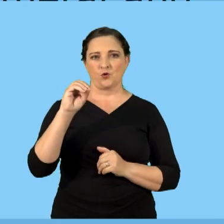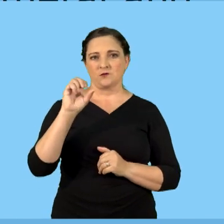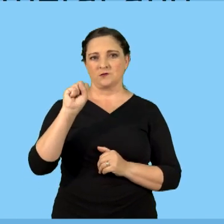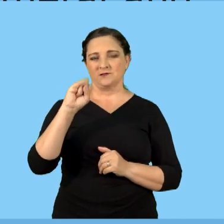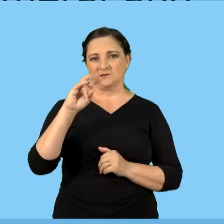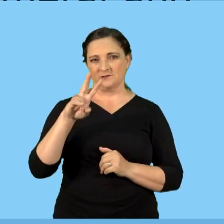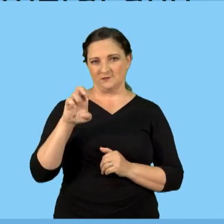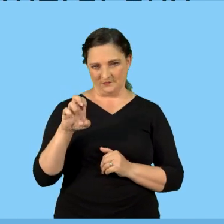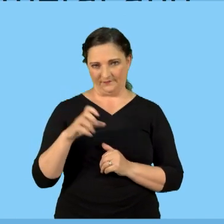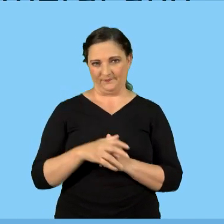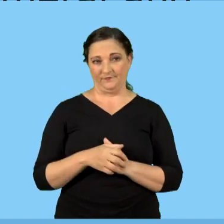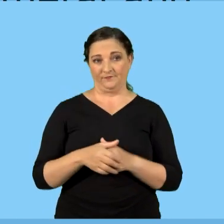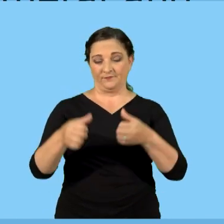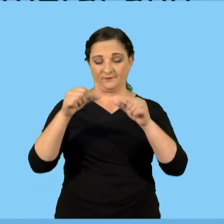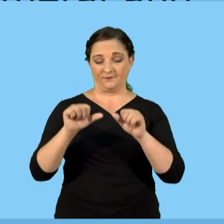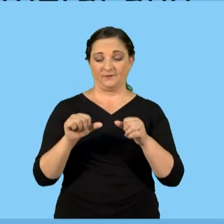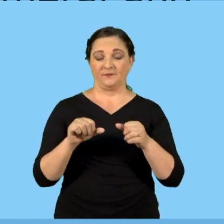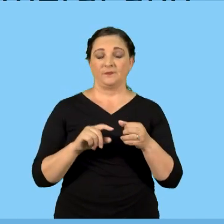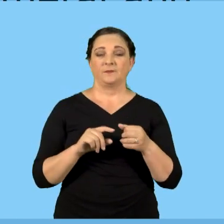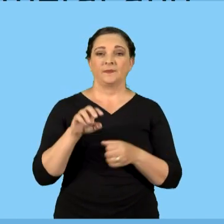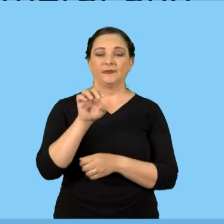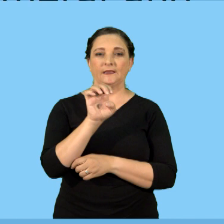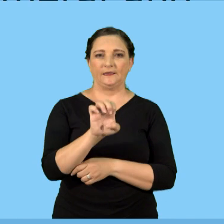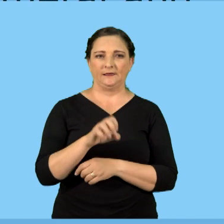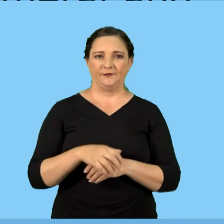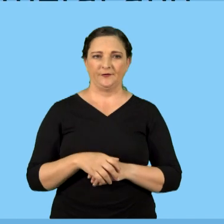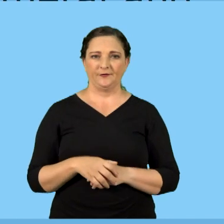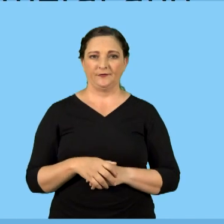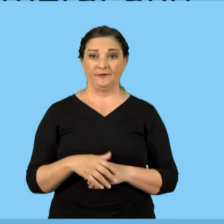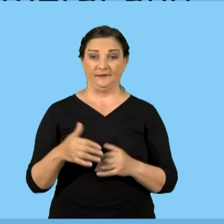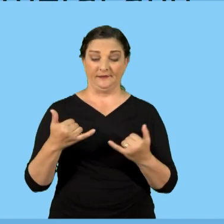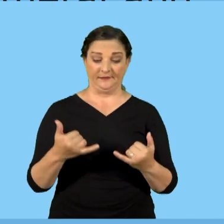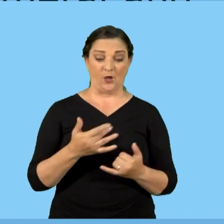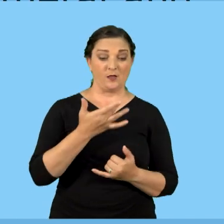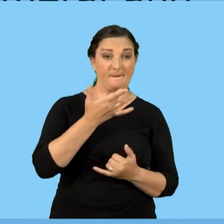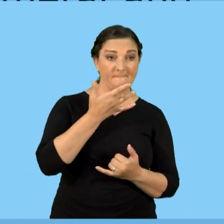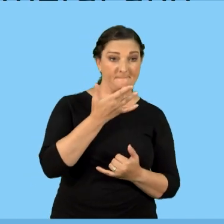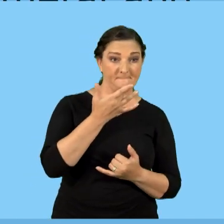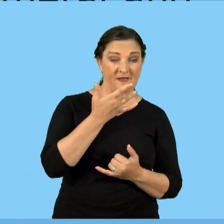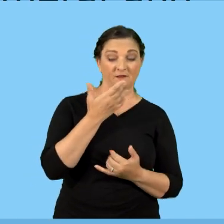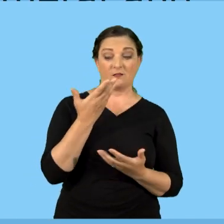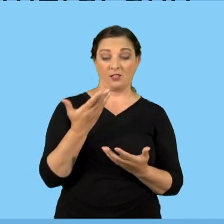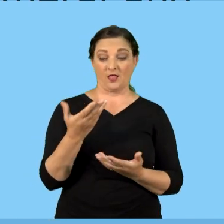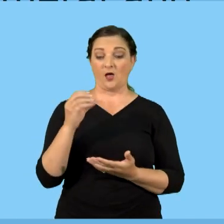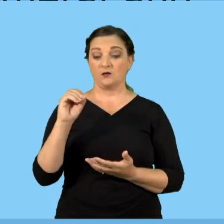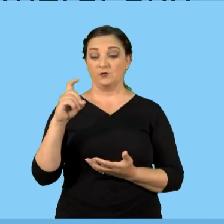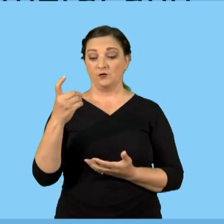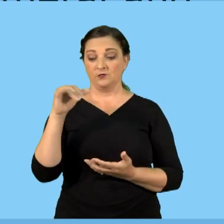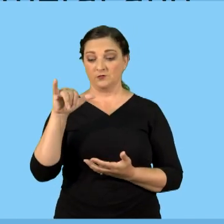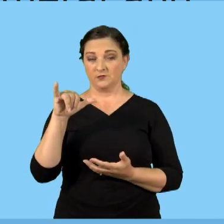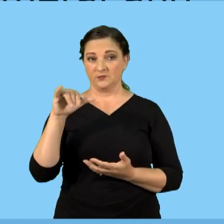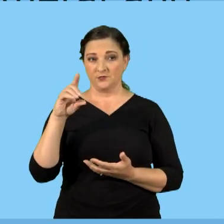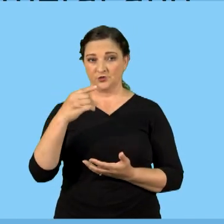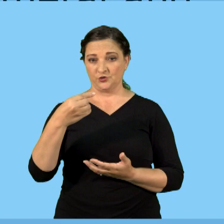Corrosive climate. And then question E, the product of the reaction between a metal and oxygen is called